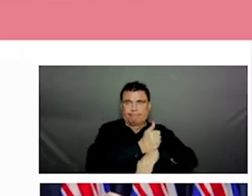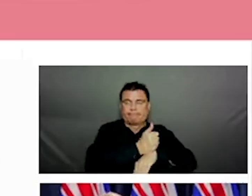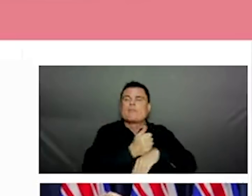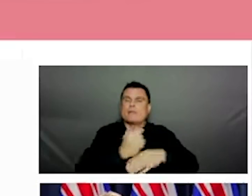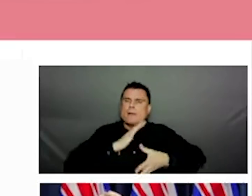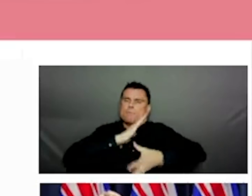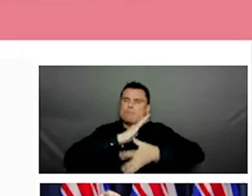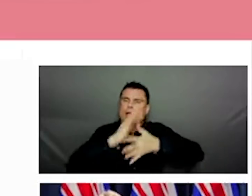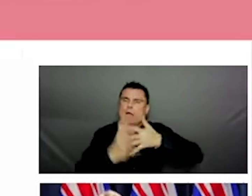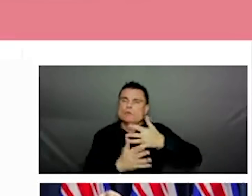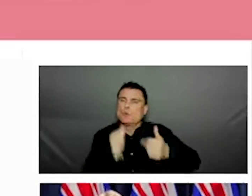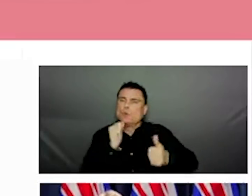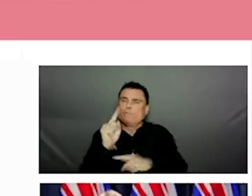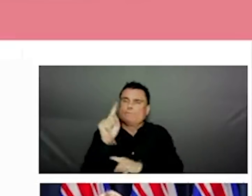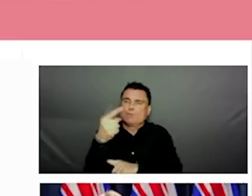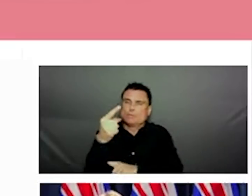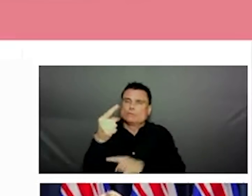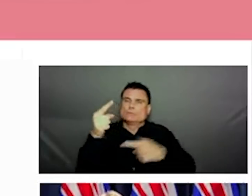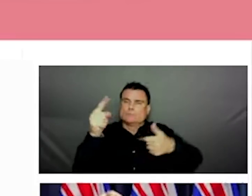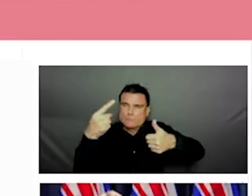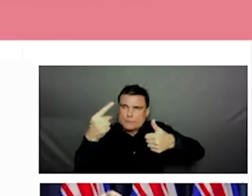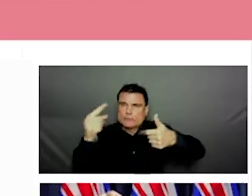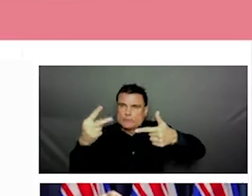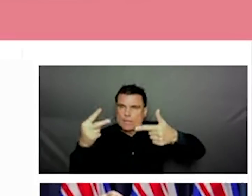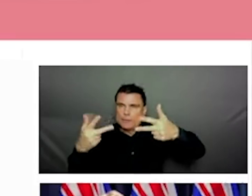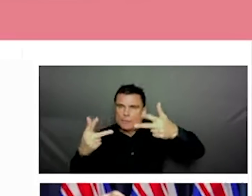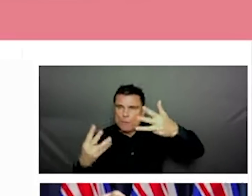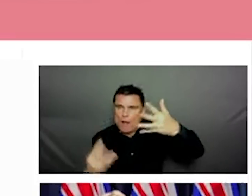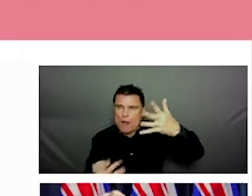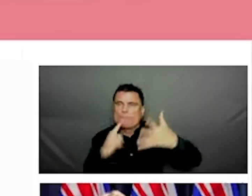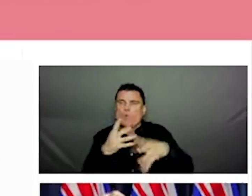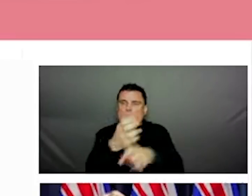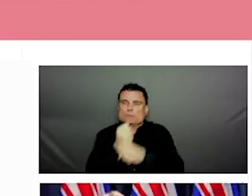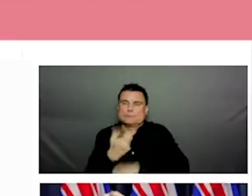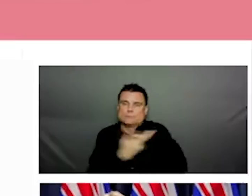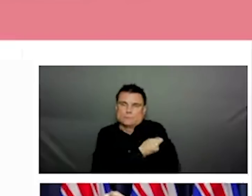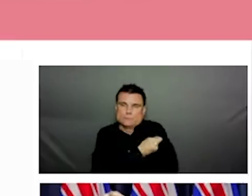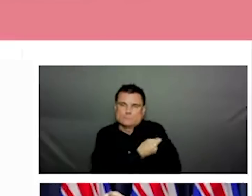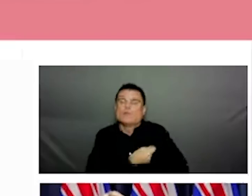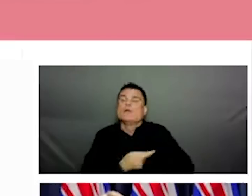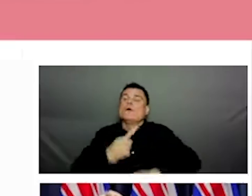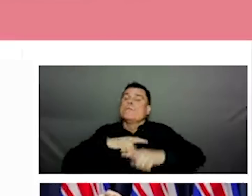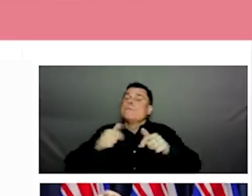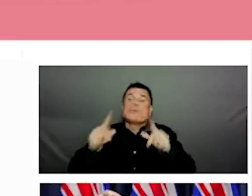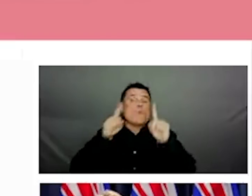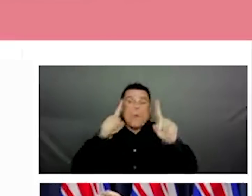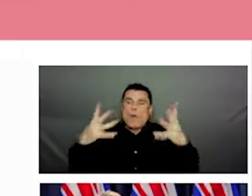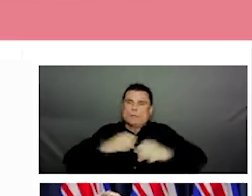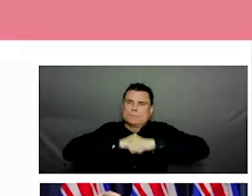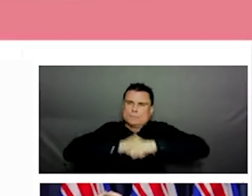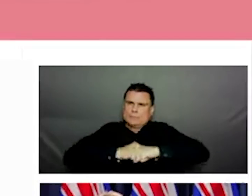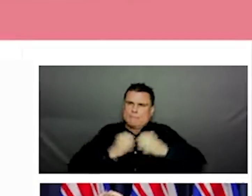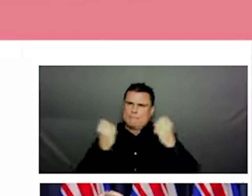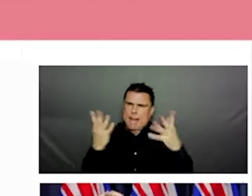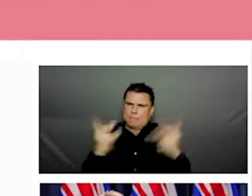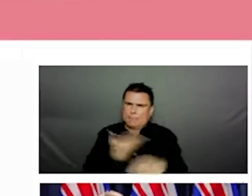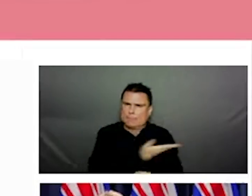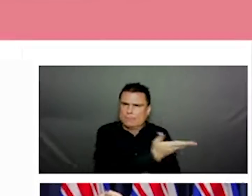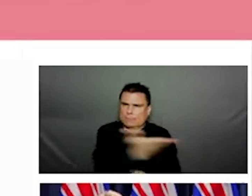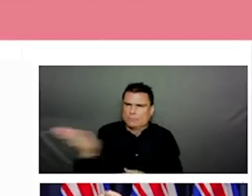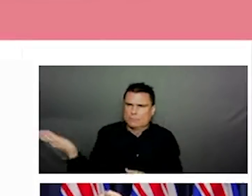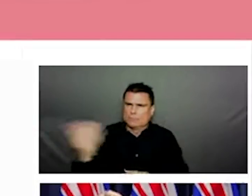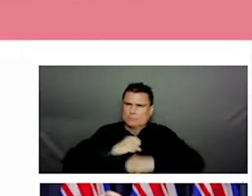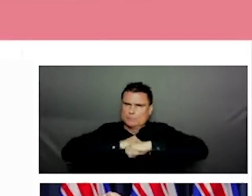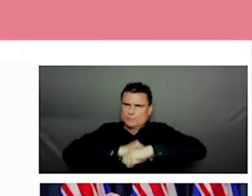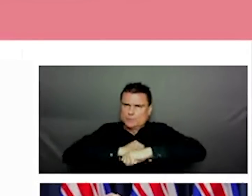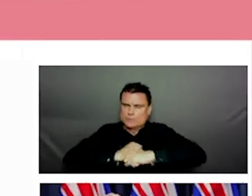on trying to protect as many people as possible during this highest risk period, and making sure that we are still